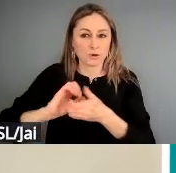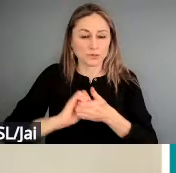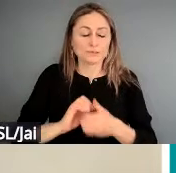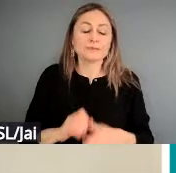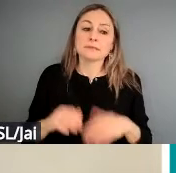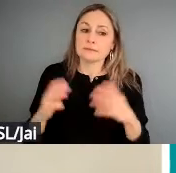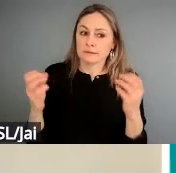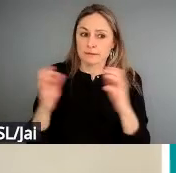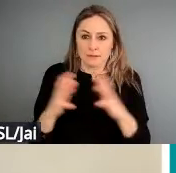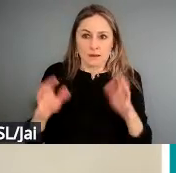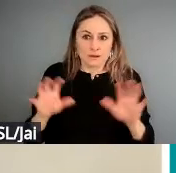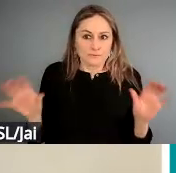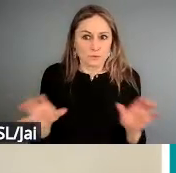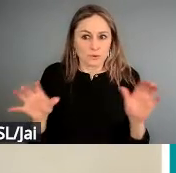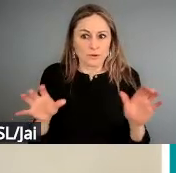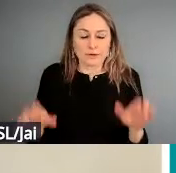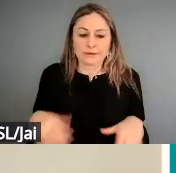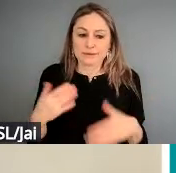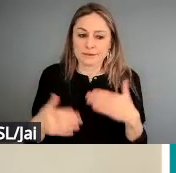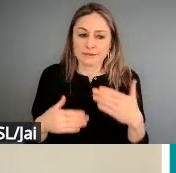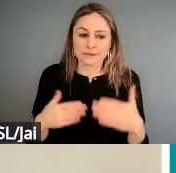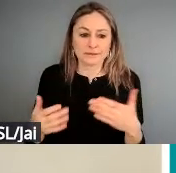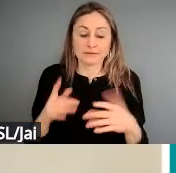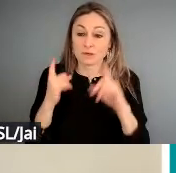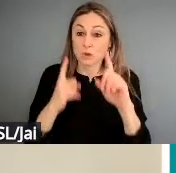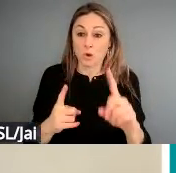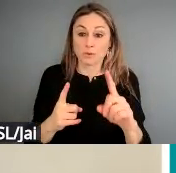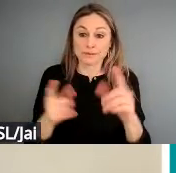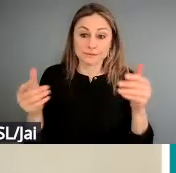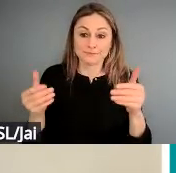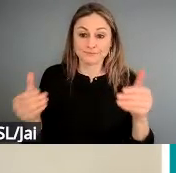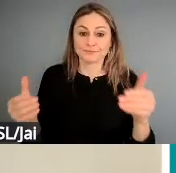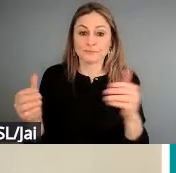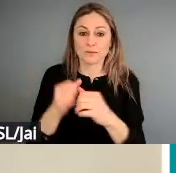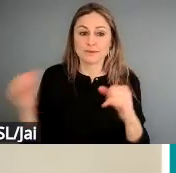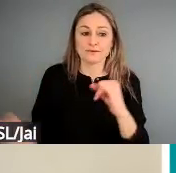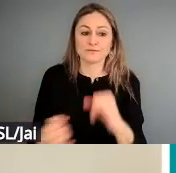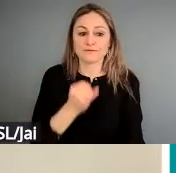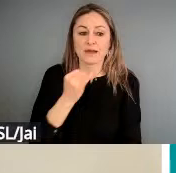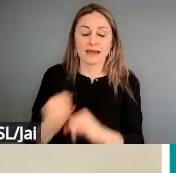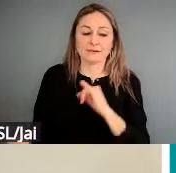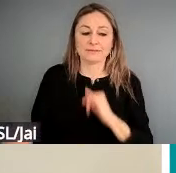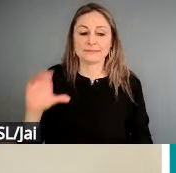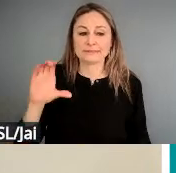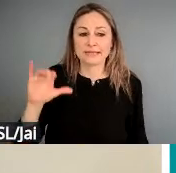and the goal is really still to move forward with our final SEIS